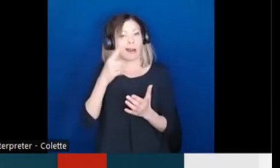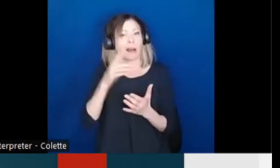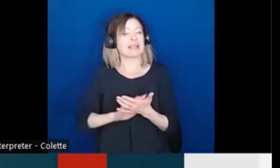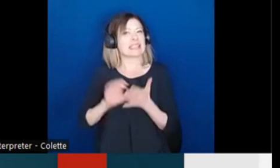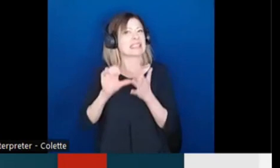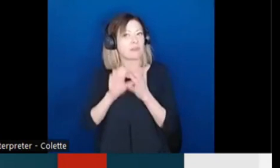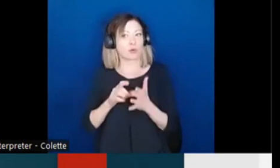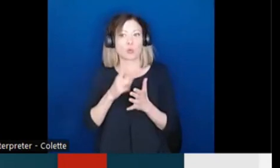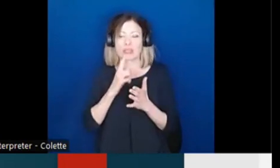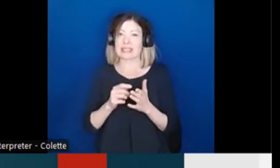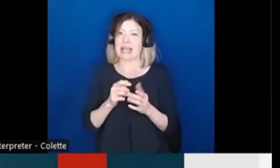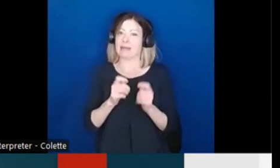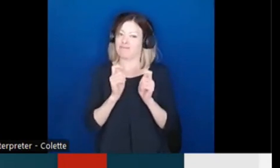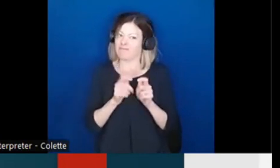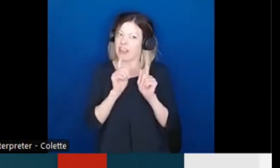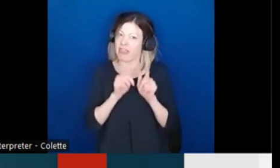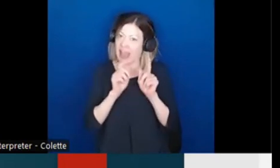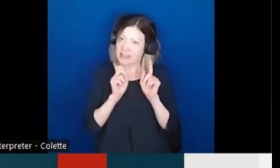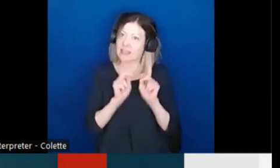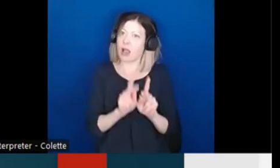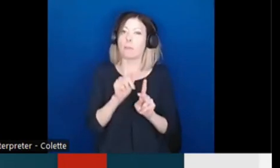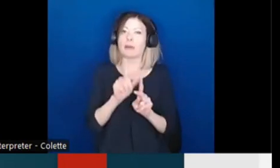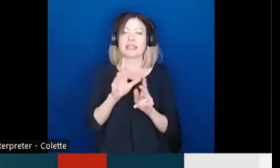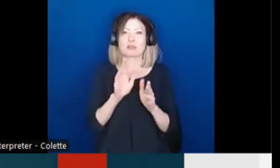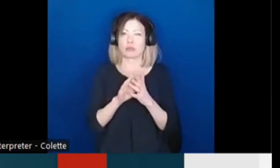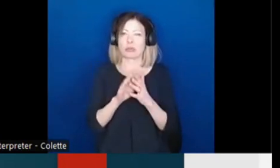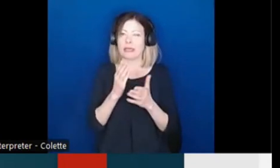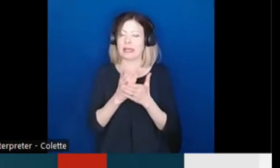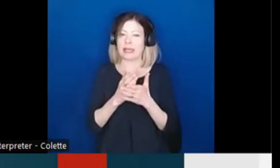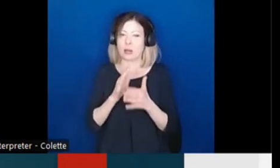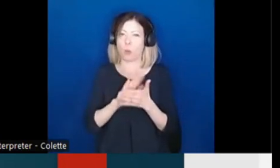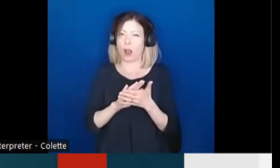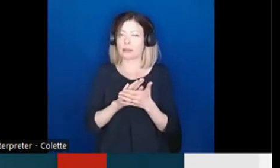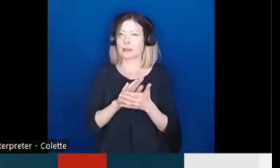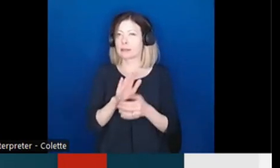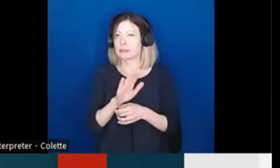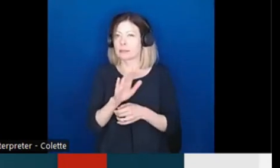ways, it's quite dark, very passionate, very much